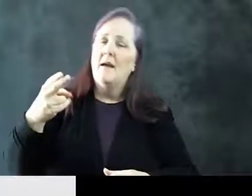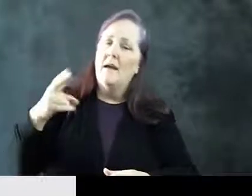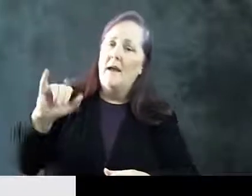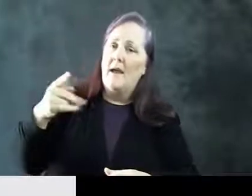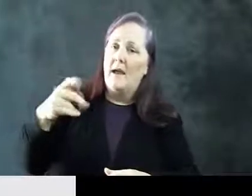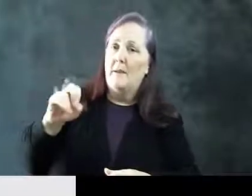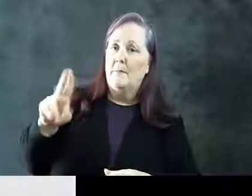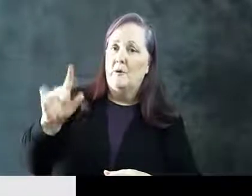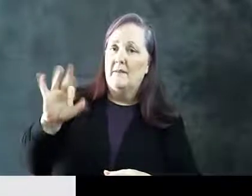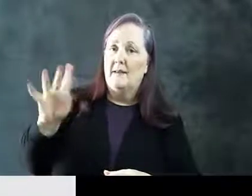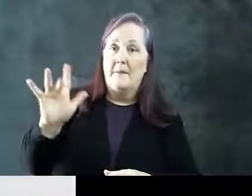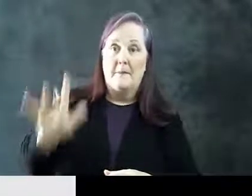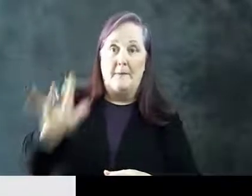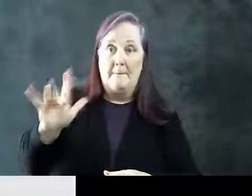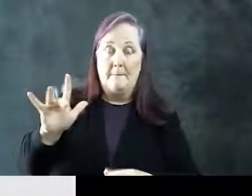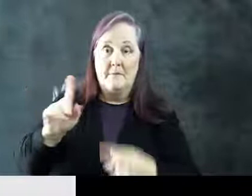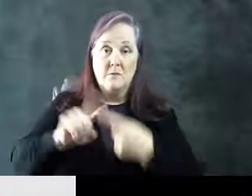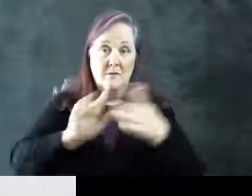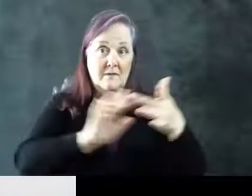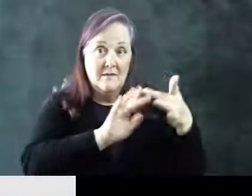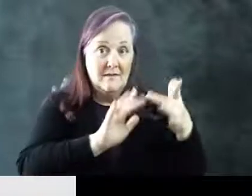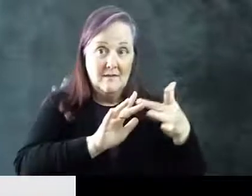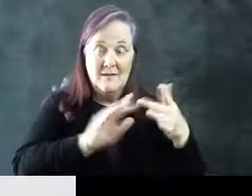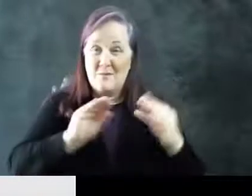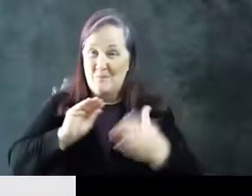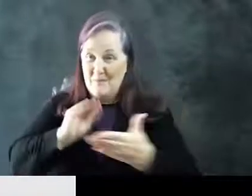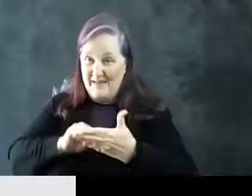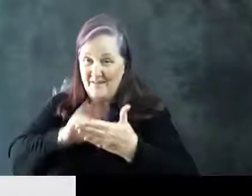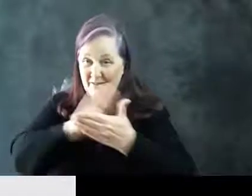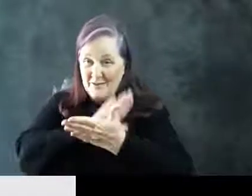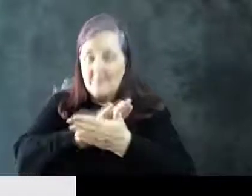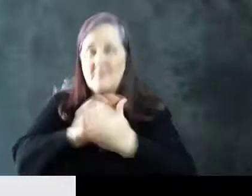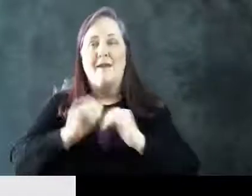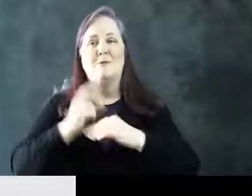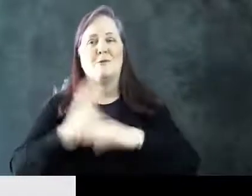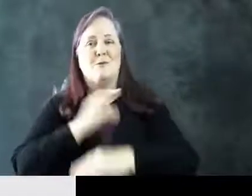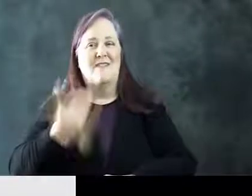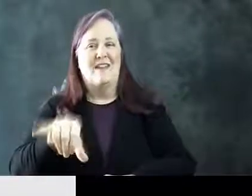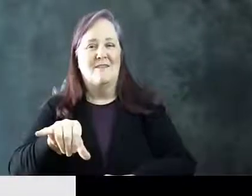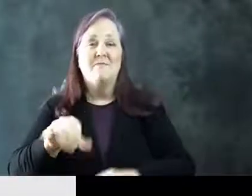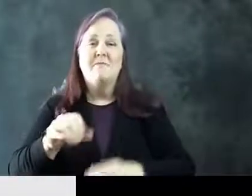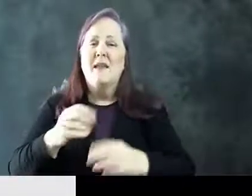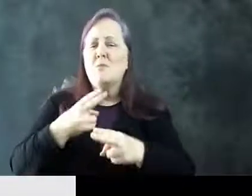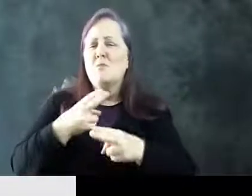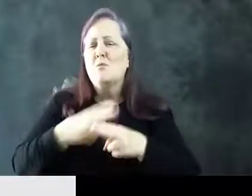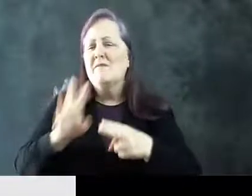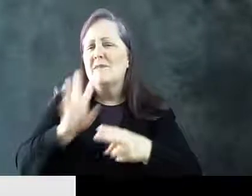document are useful. We're going to briefly discuss font choices and color